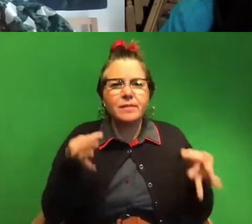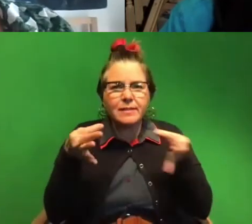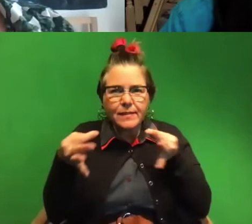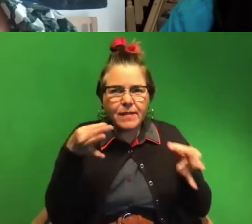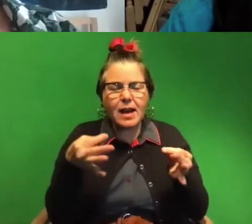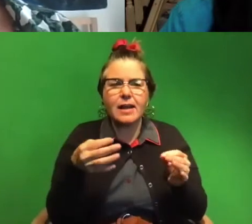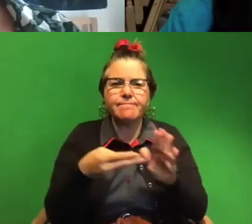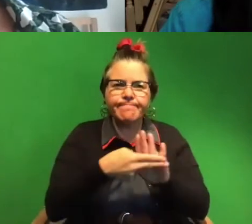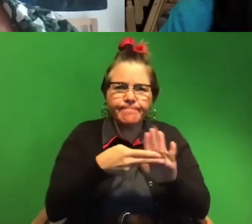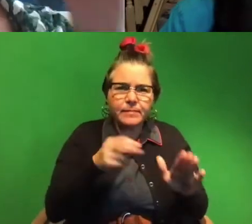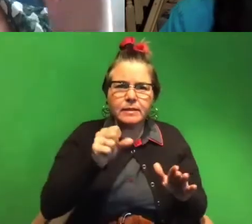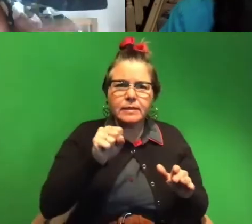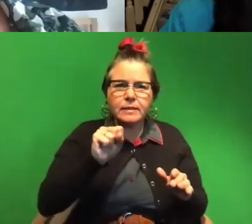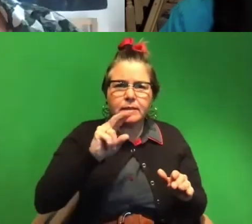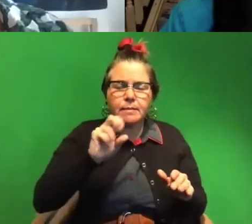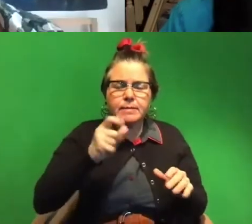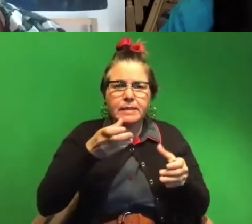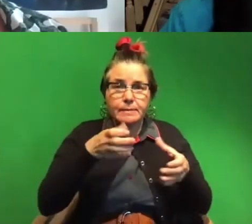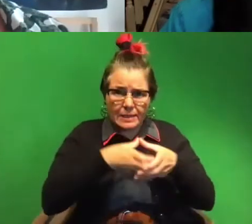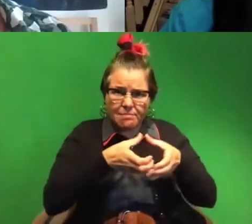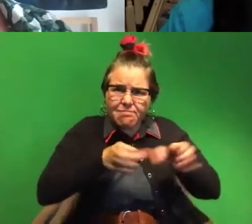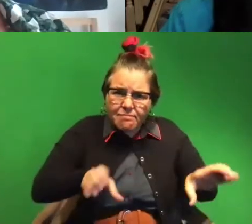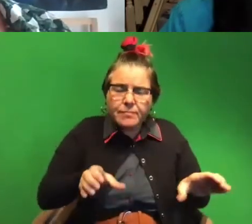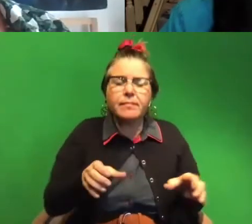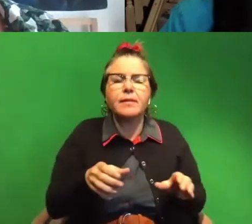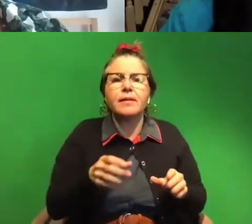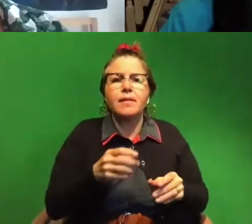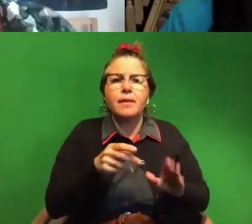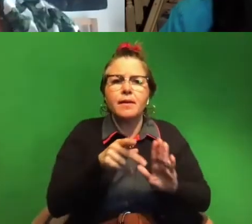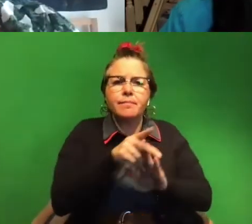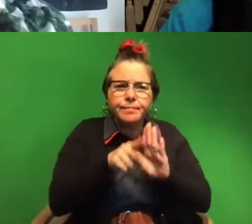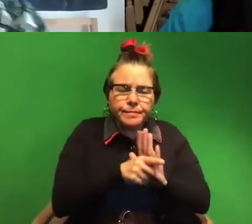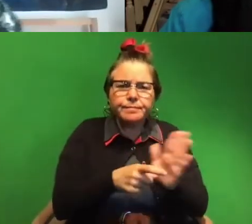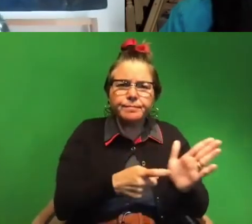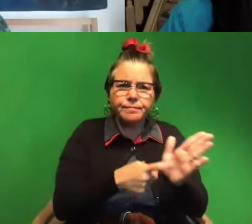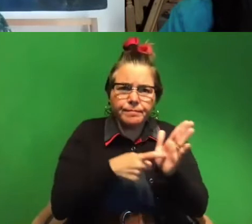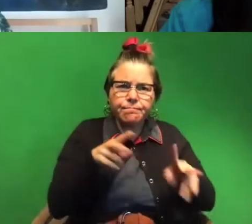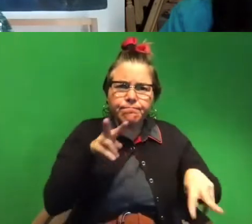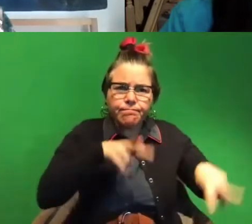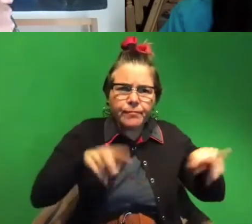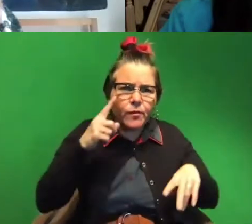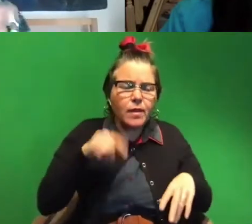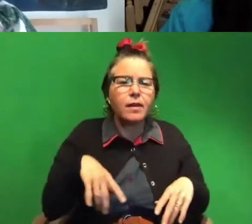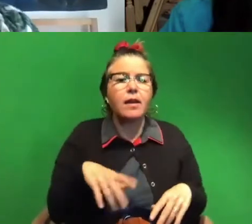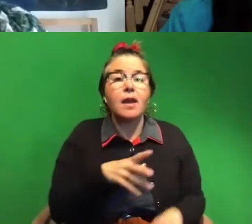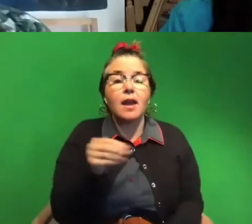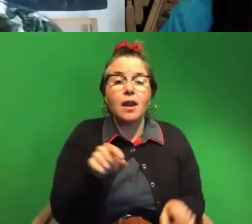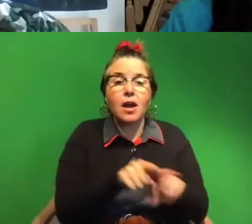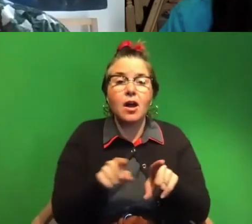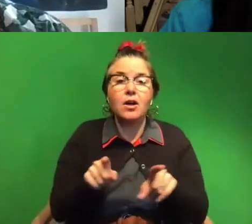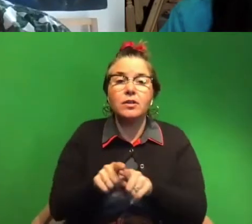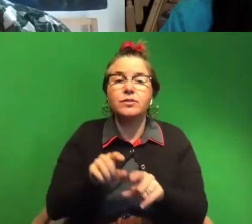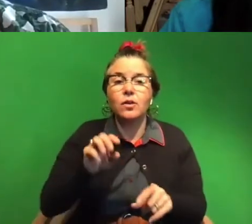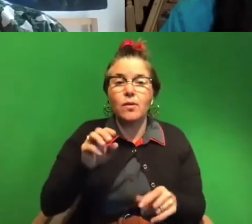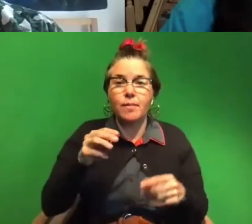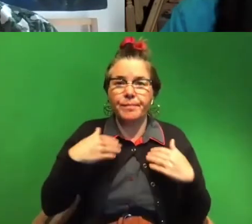exactly a subspecies is, what the protocols and protections for those subspecies are, and also morphologically, how we